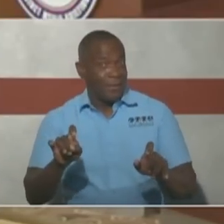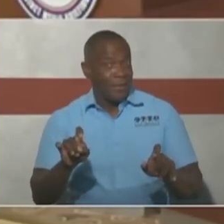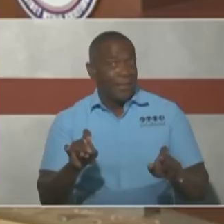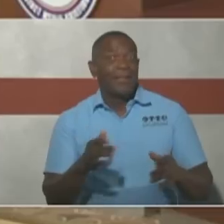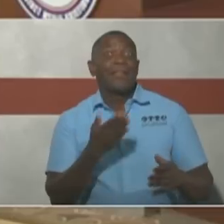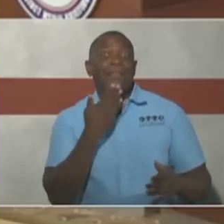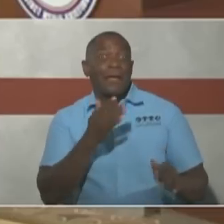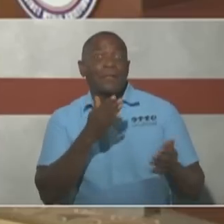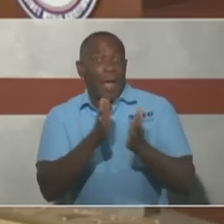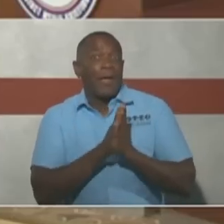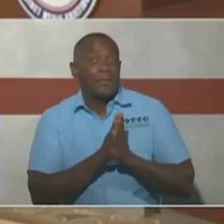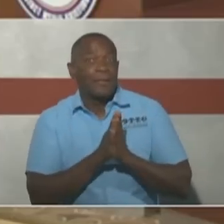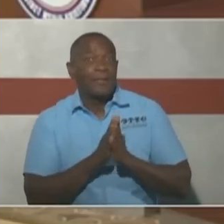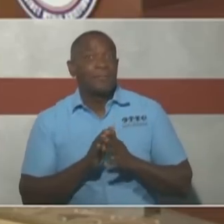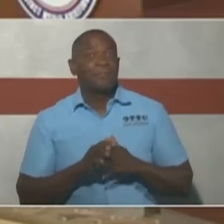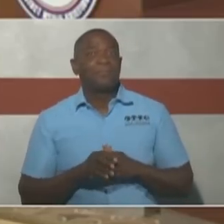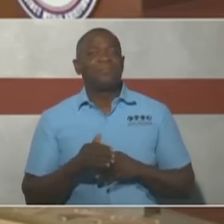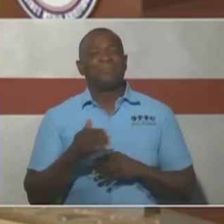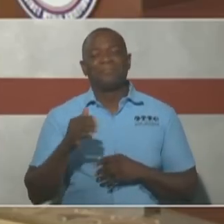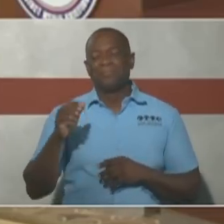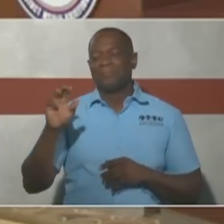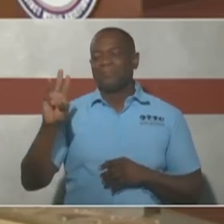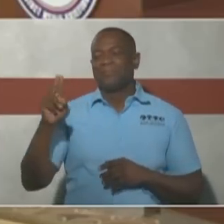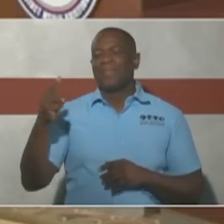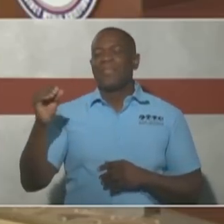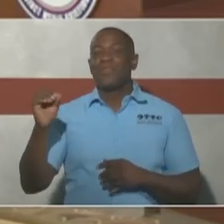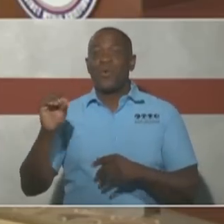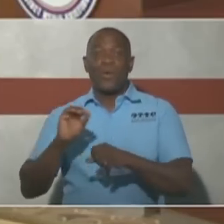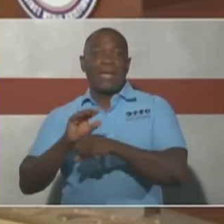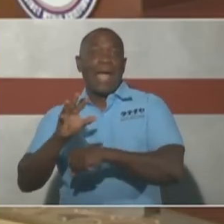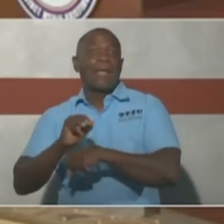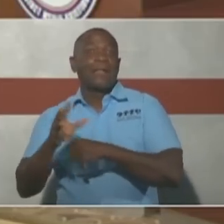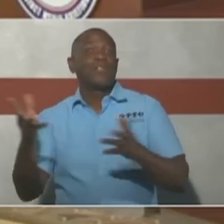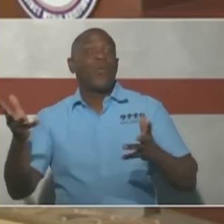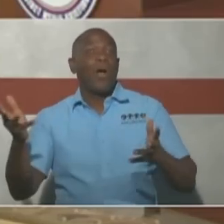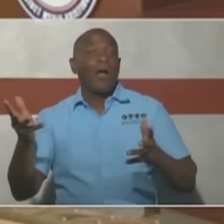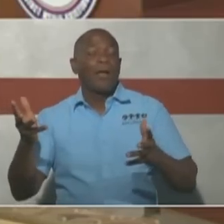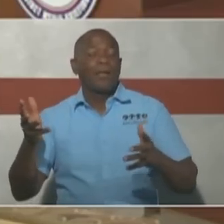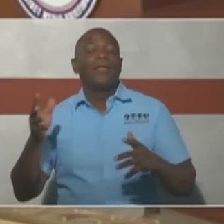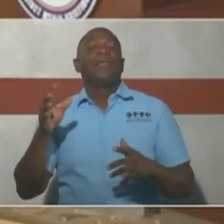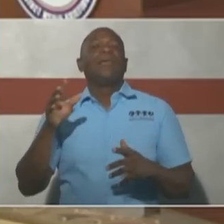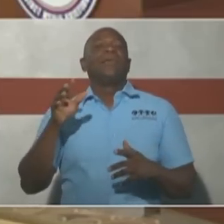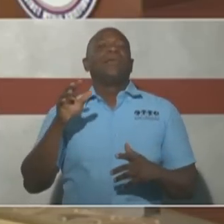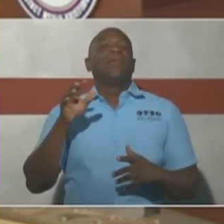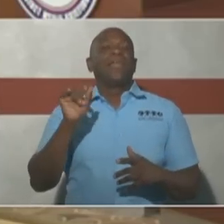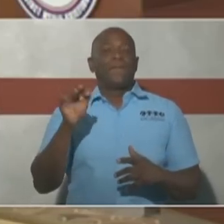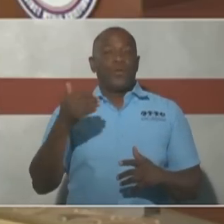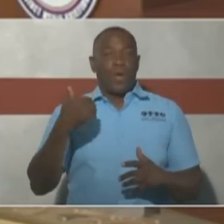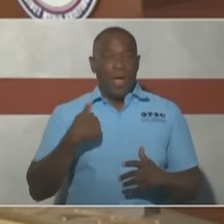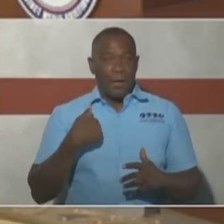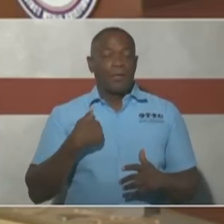in August. Would I need to get another one?